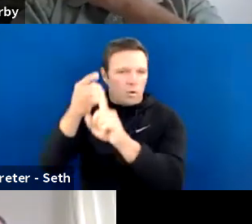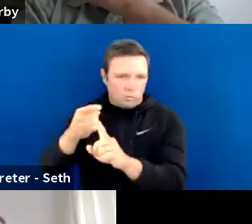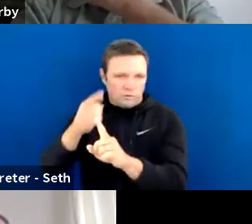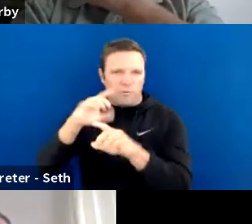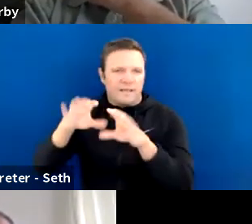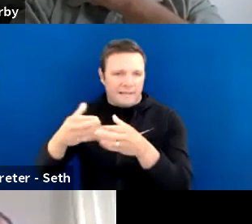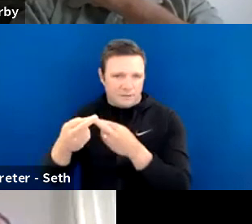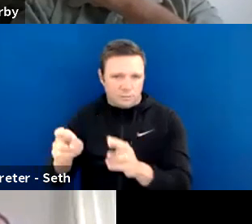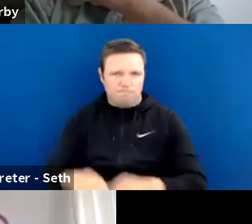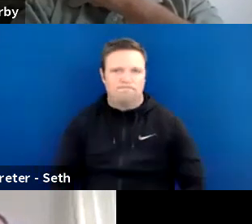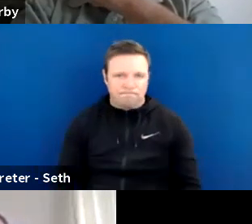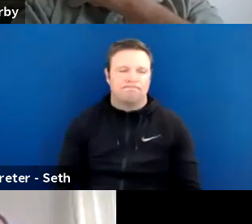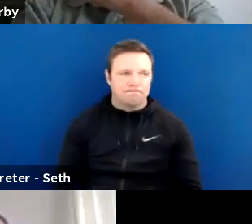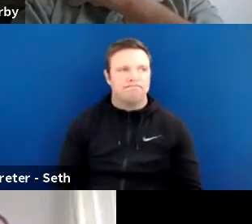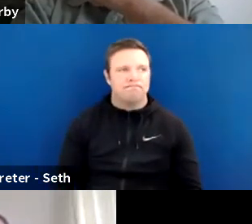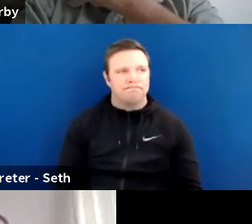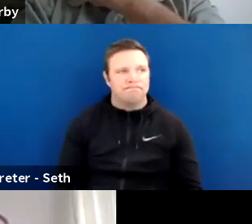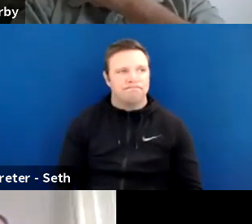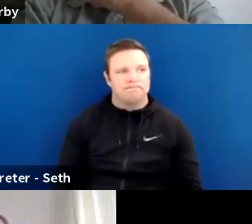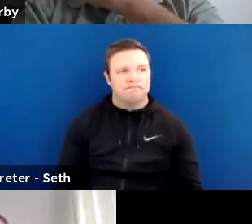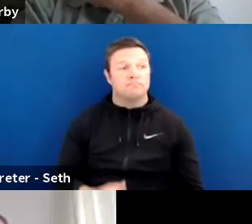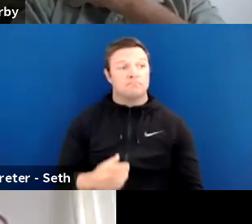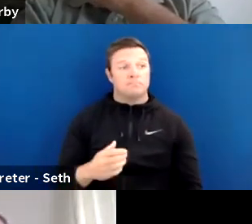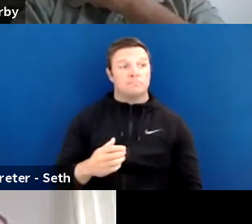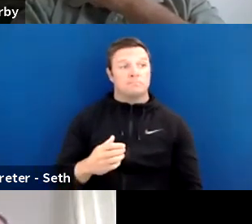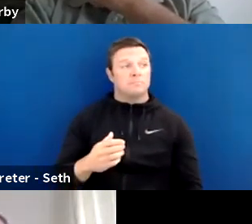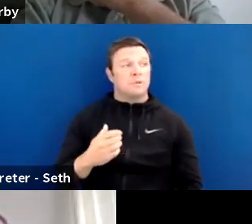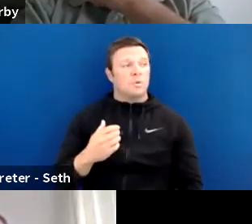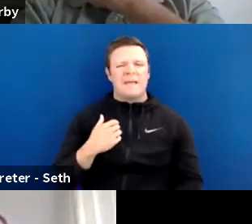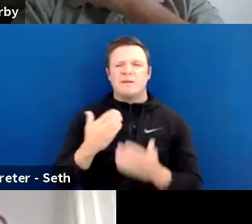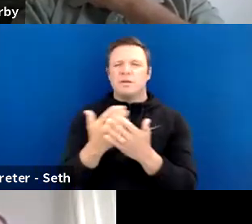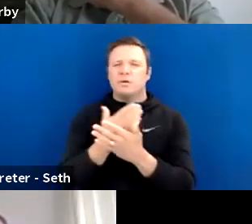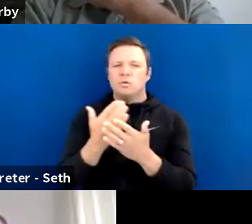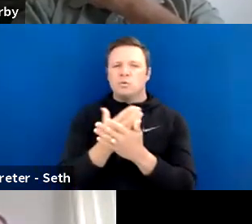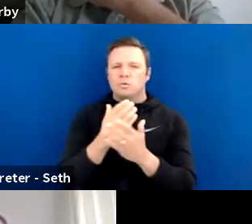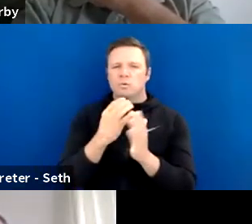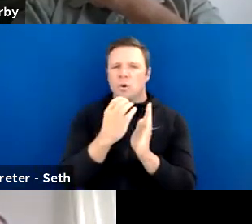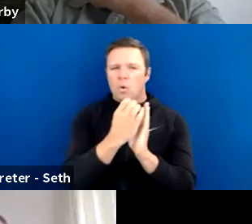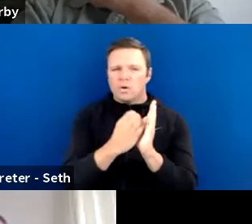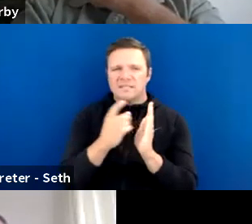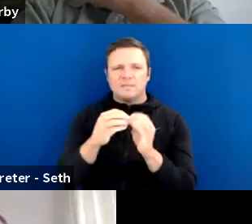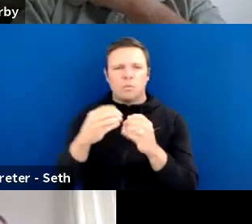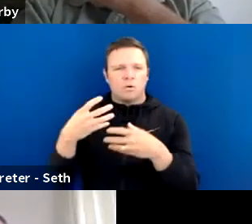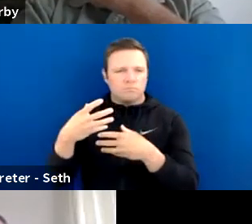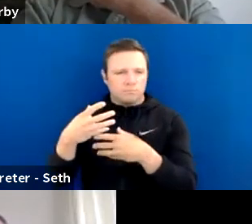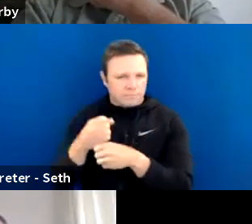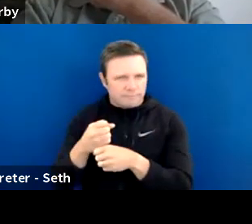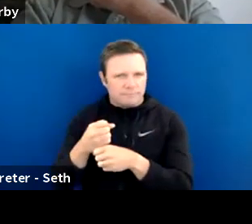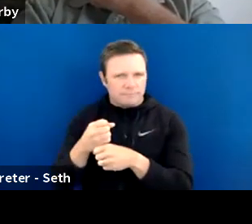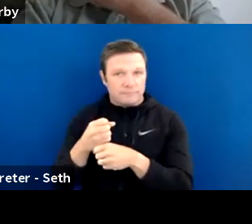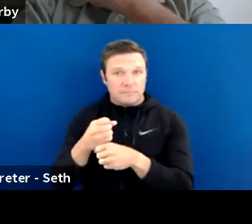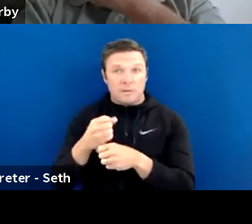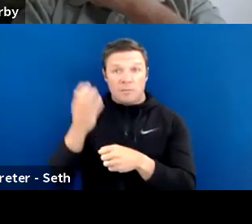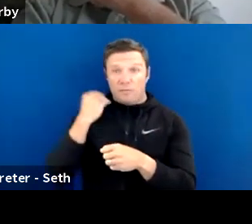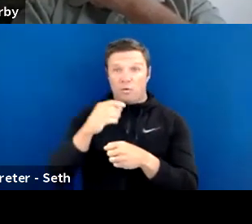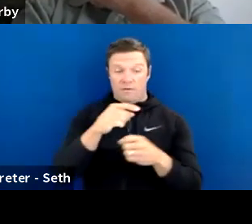redesign. We have a redesigned course coming out that is a condensed version of those 4